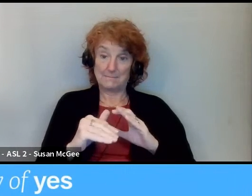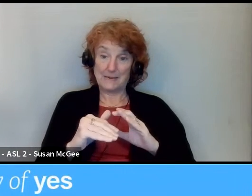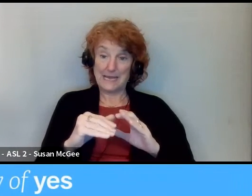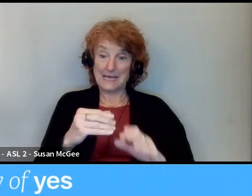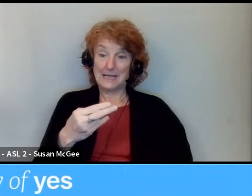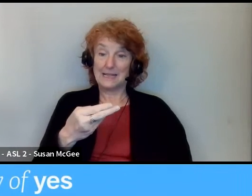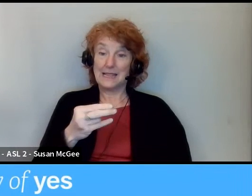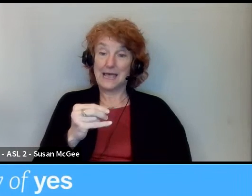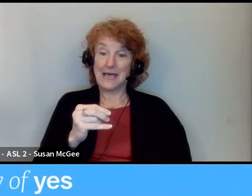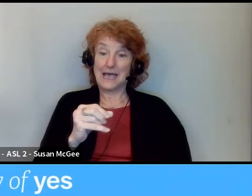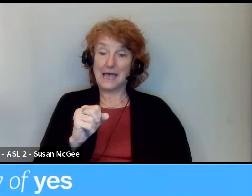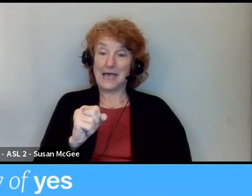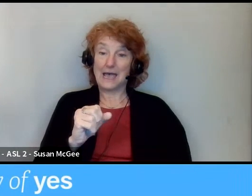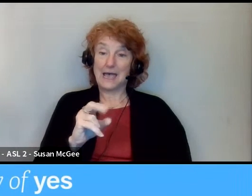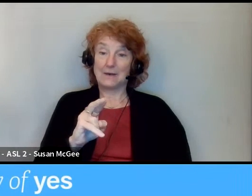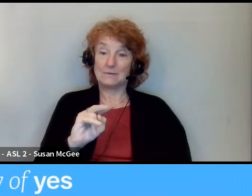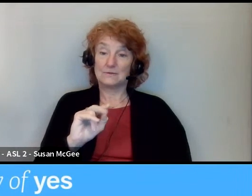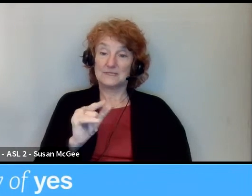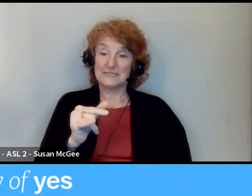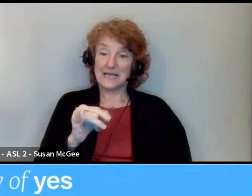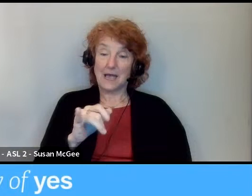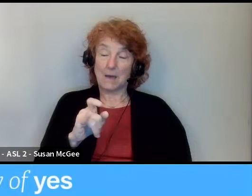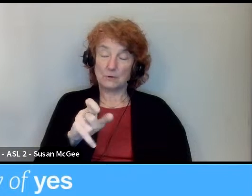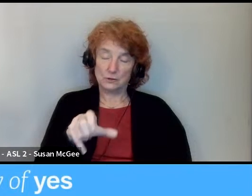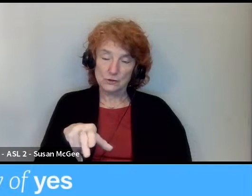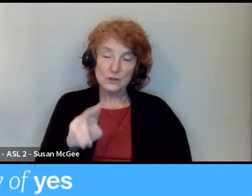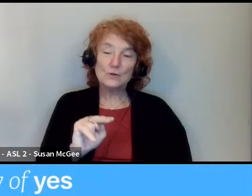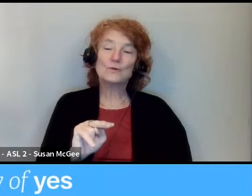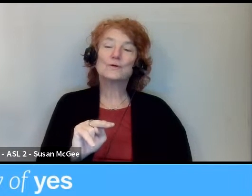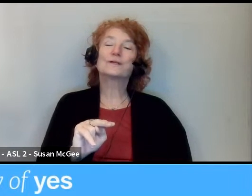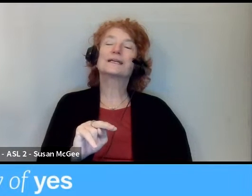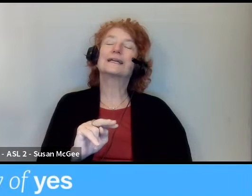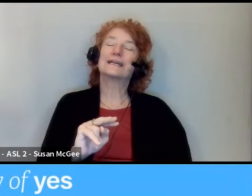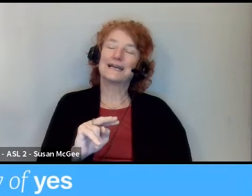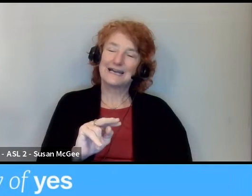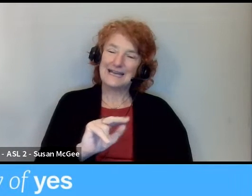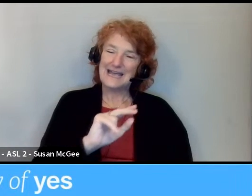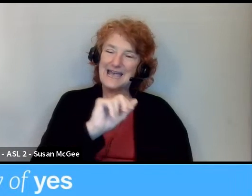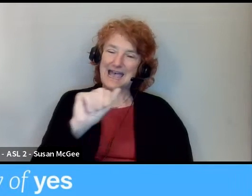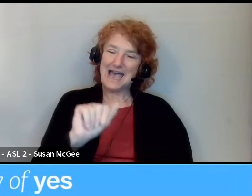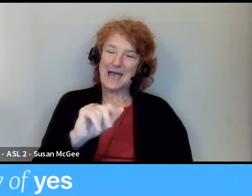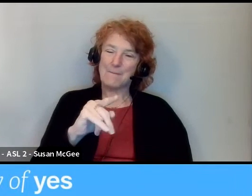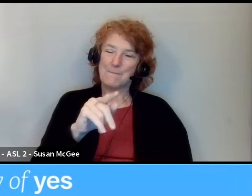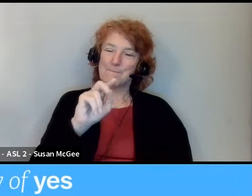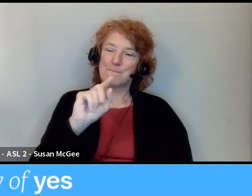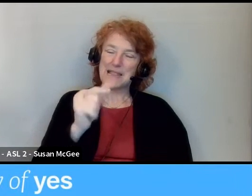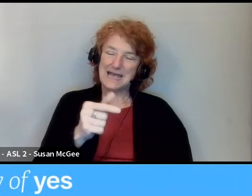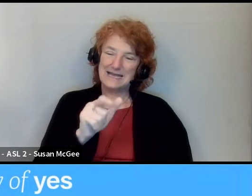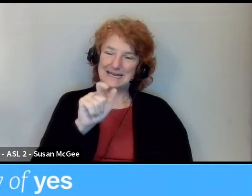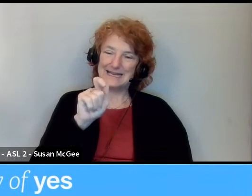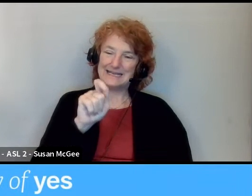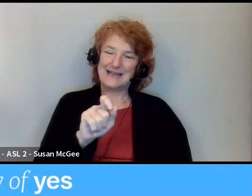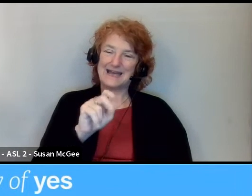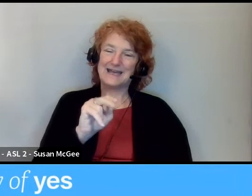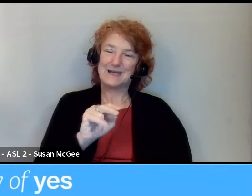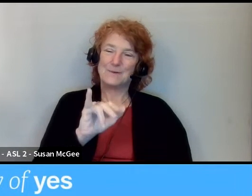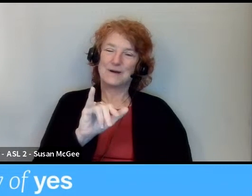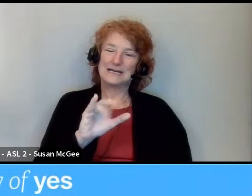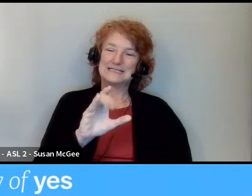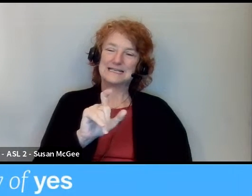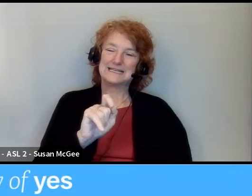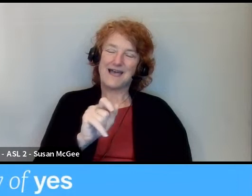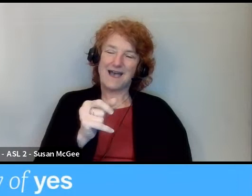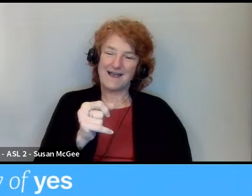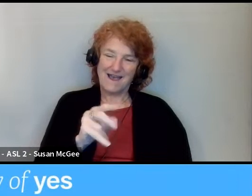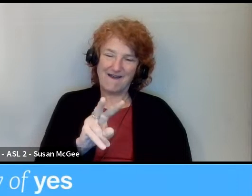at planning.nyc.gov. Cheryl, if you want to send us the addresses of those buildings, I'd be curious to look at them myself. I'm